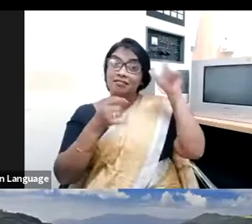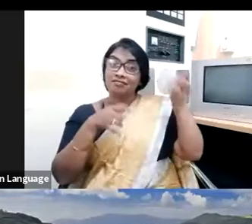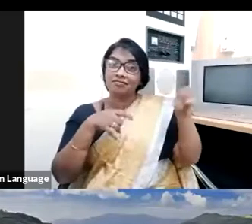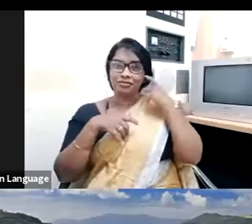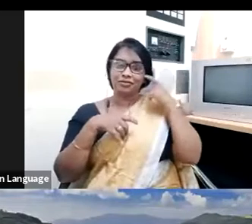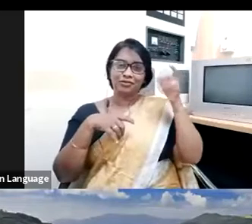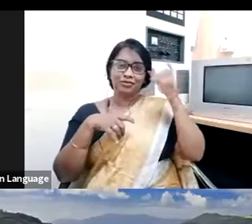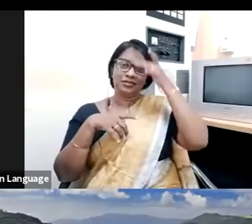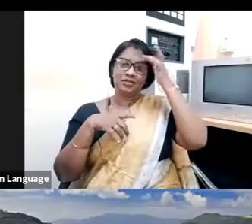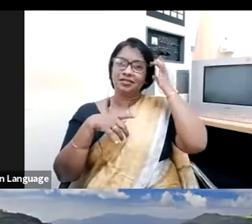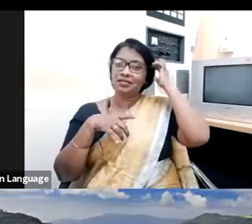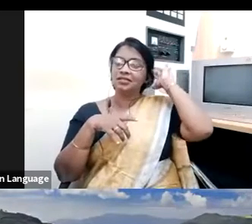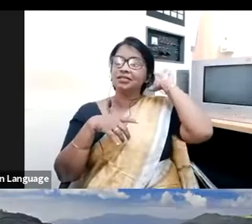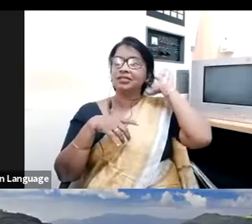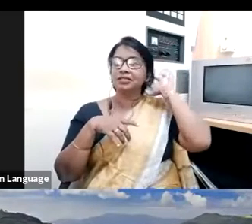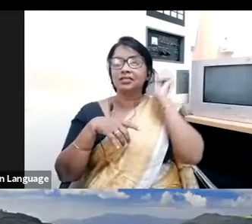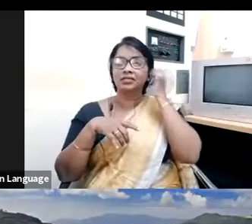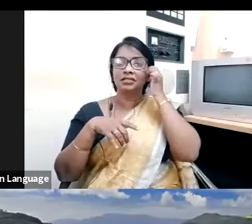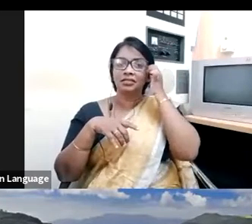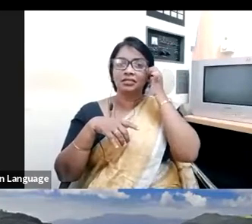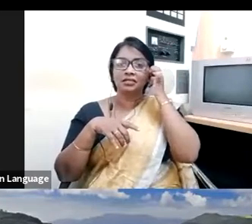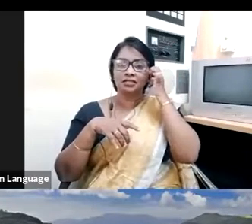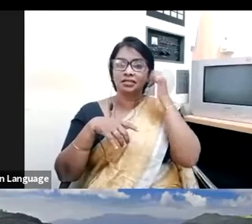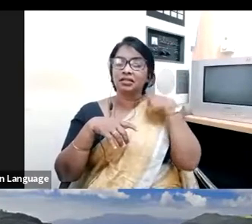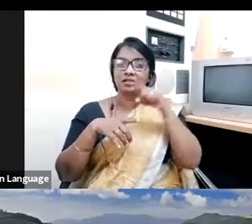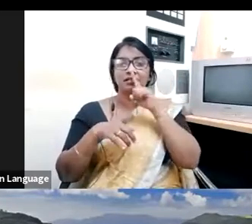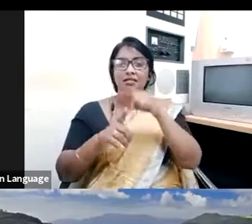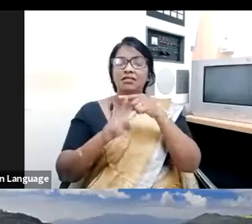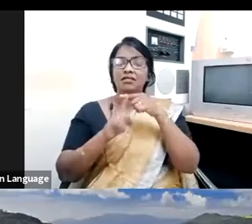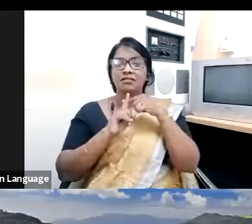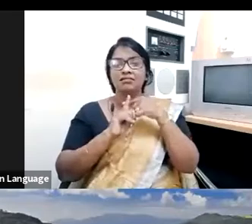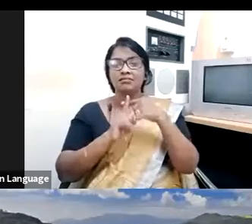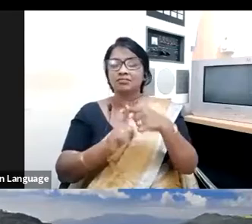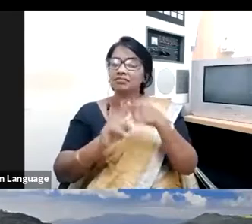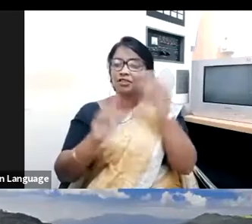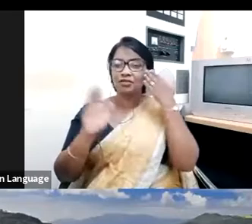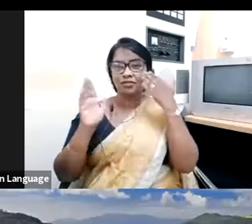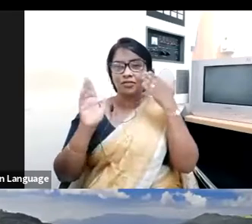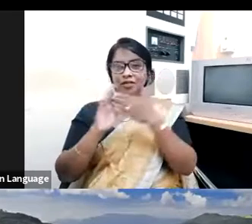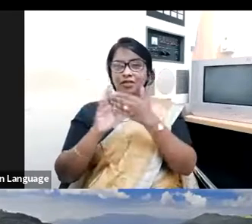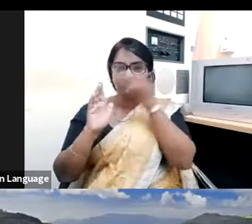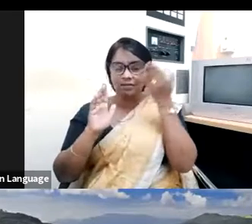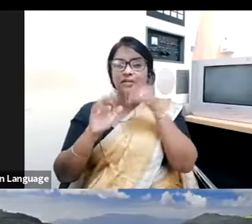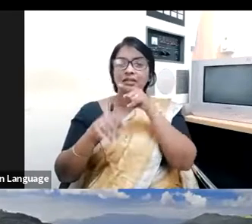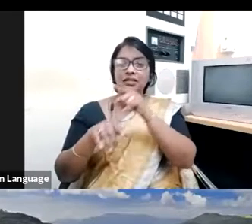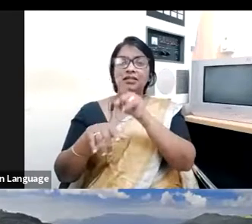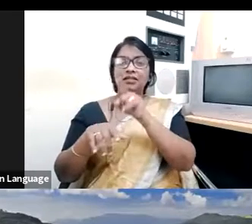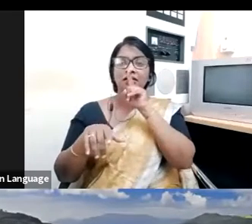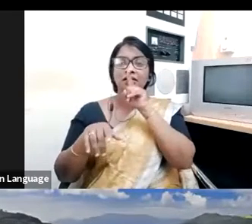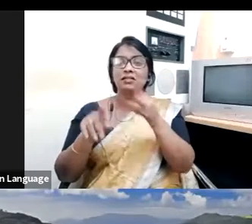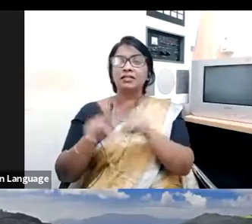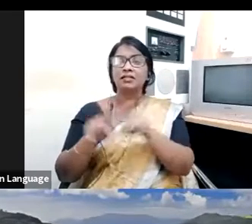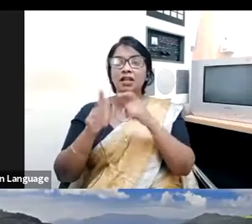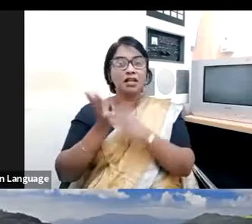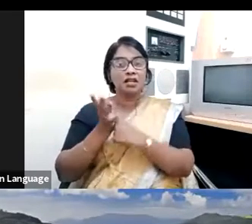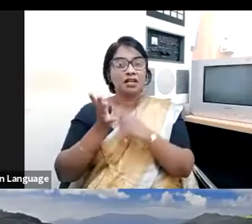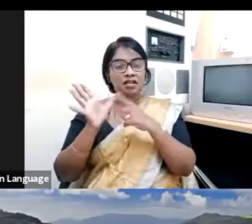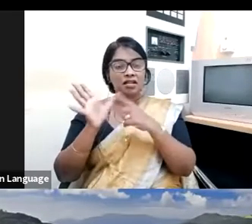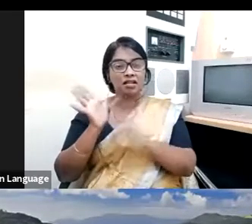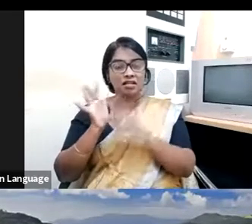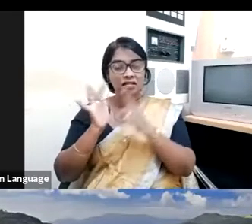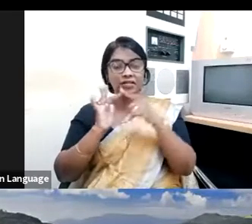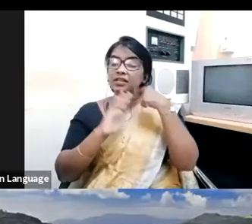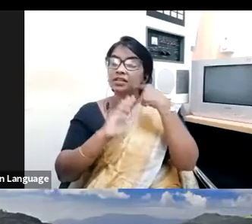something positive. Because as you said, Ravi, Sri Lanka presented its